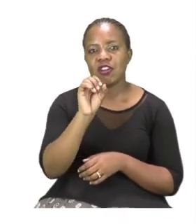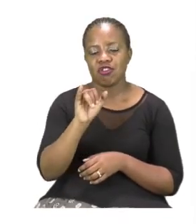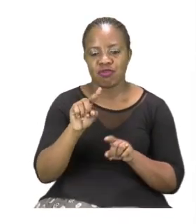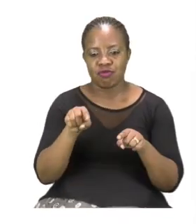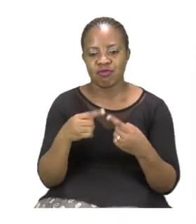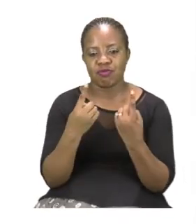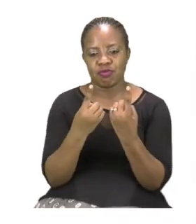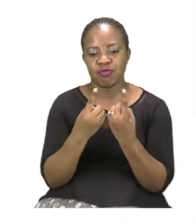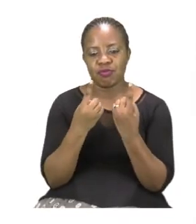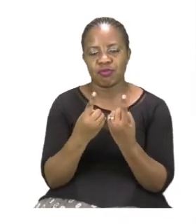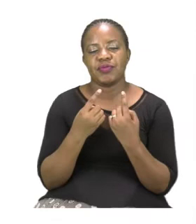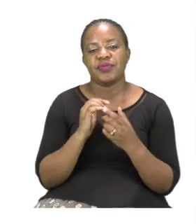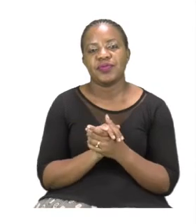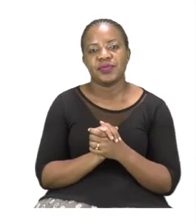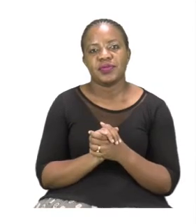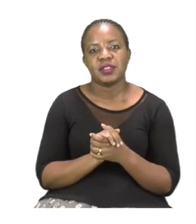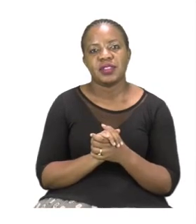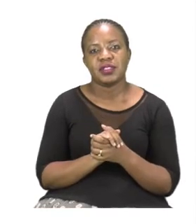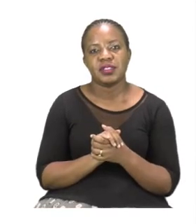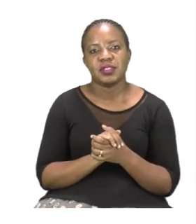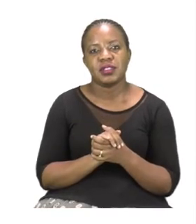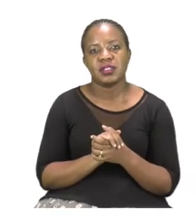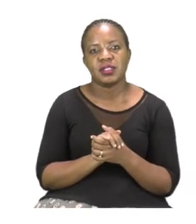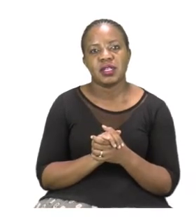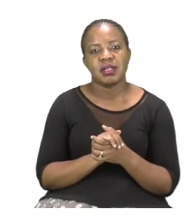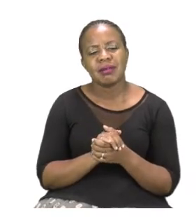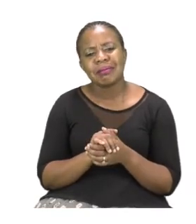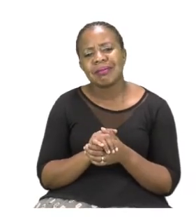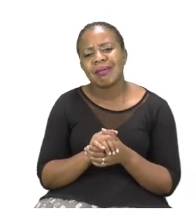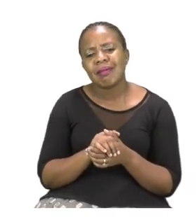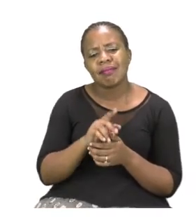So, which one is our possessive pronoun?